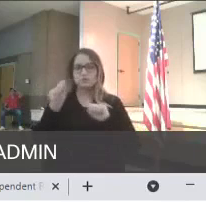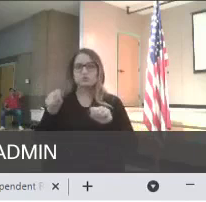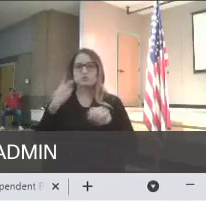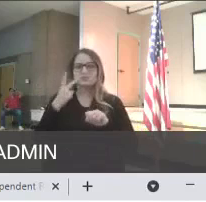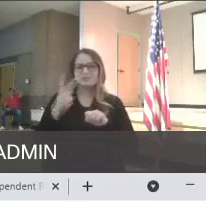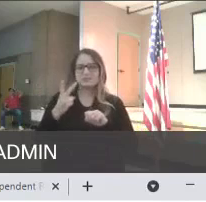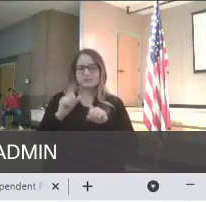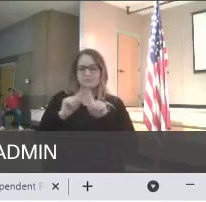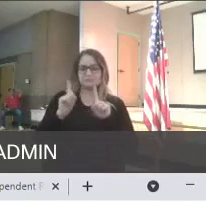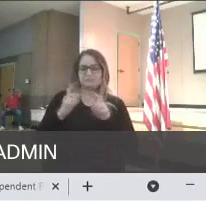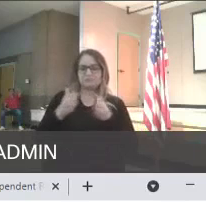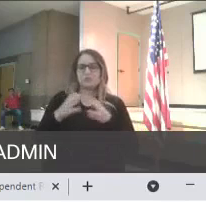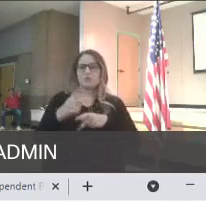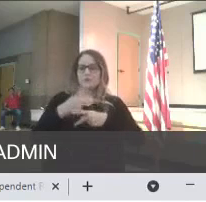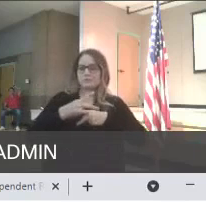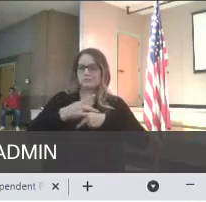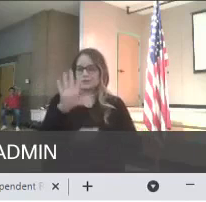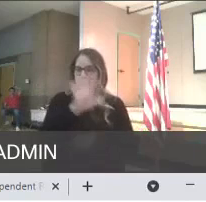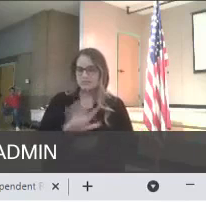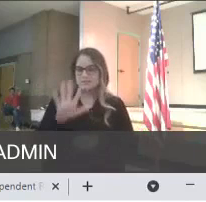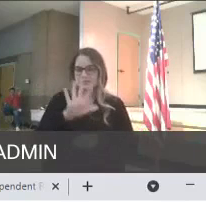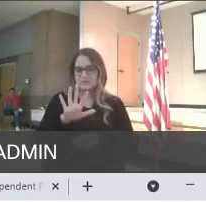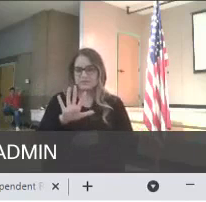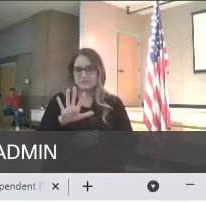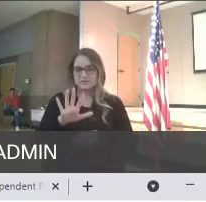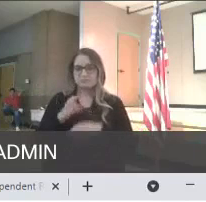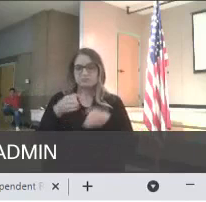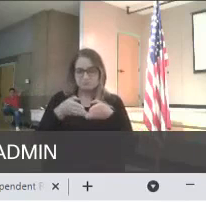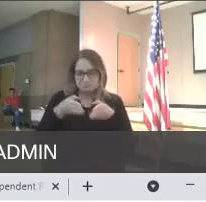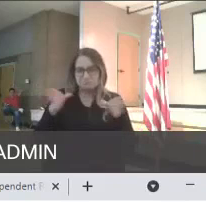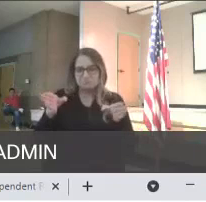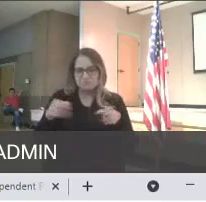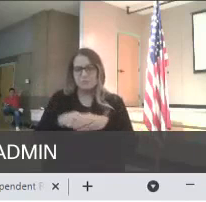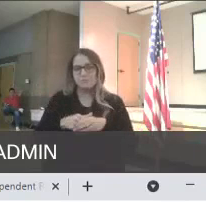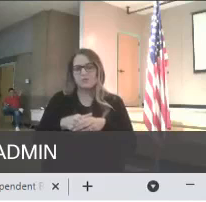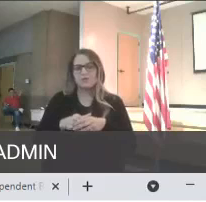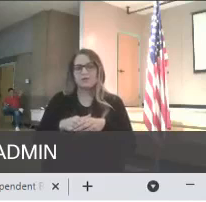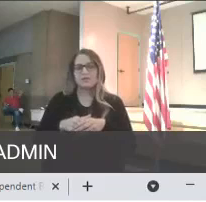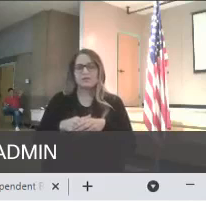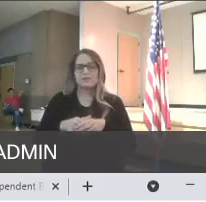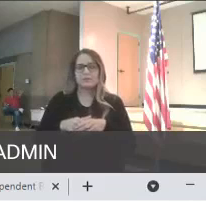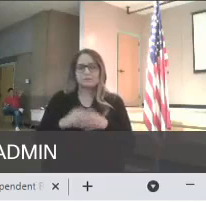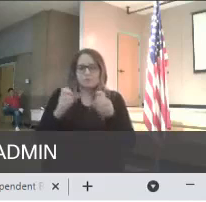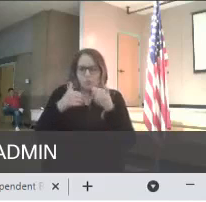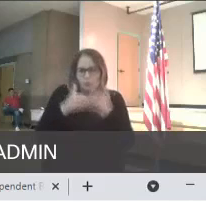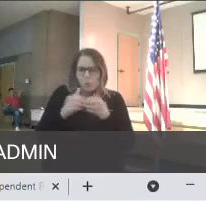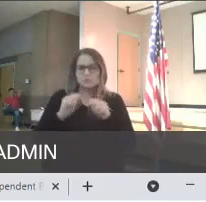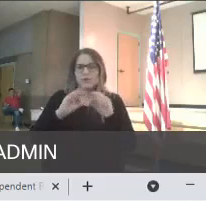way to keep this area, generally speaking, in the same configuration that it is now. Thank